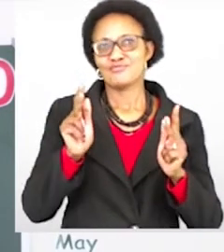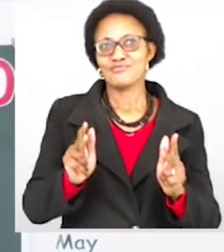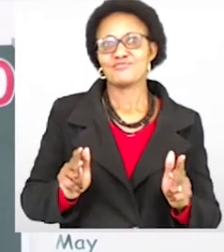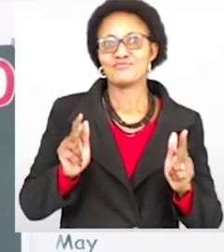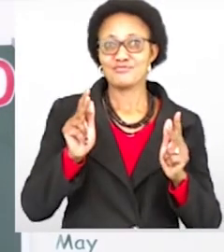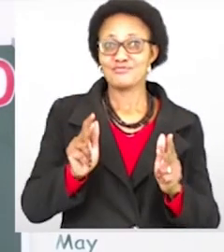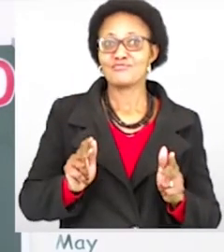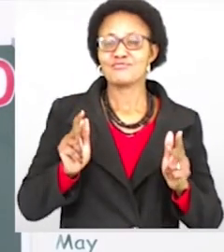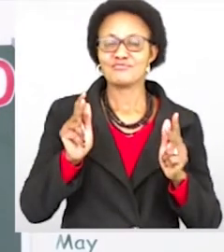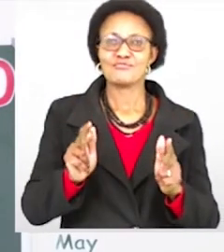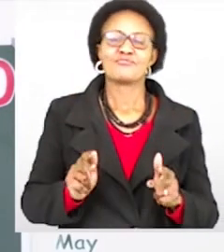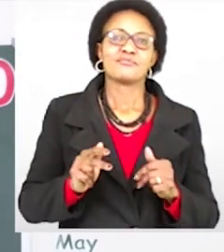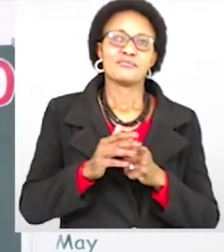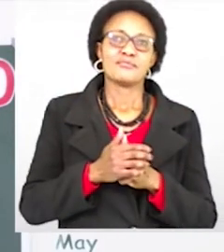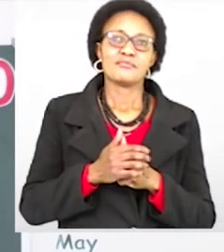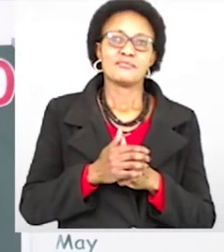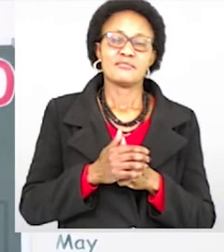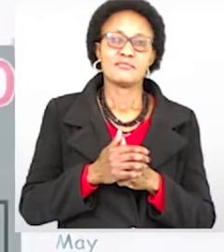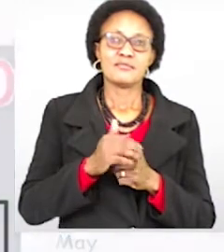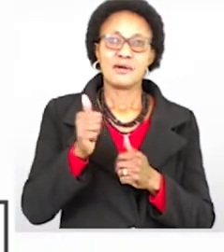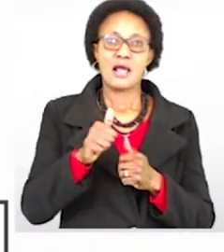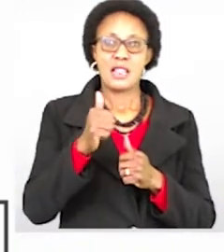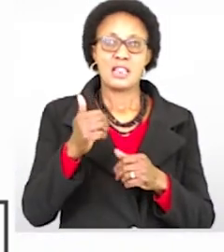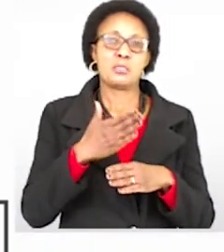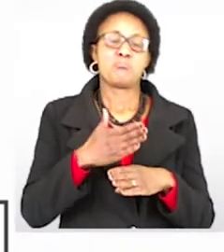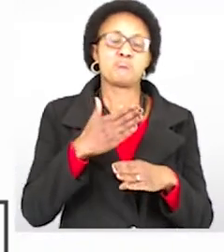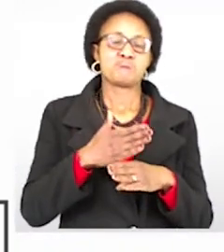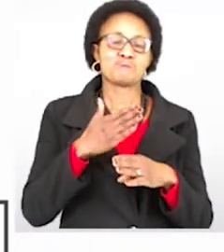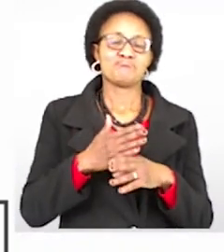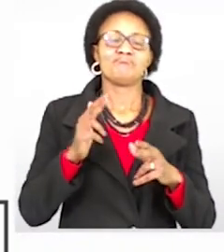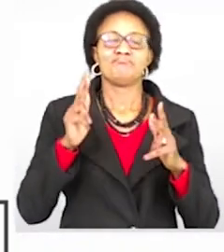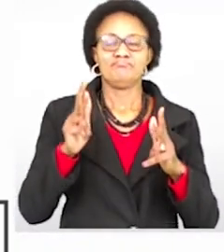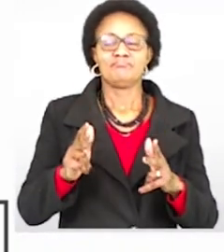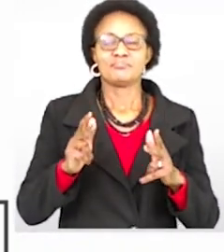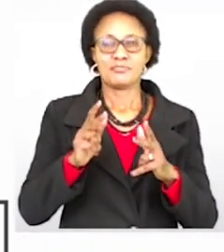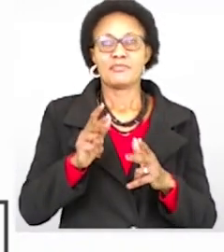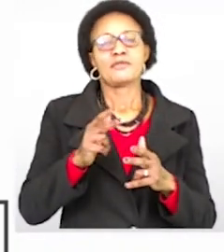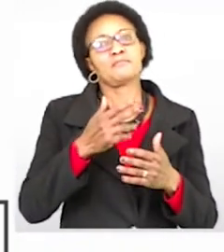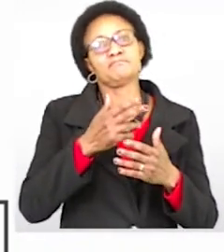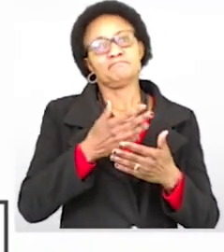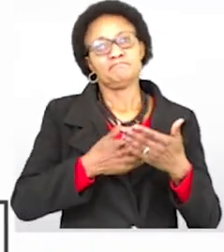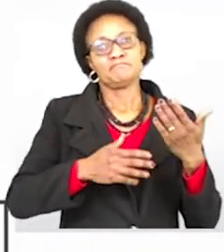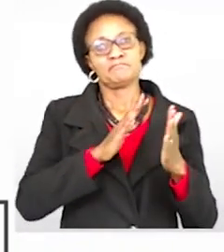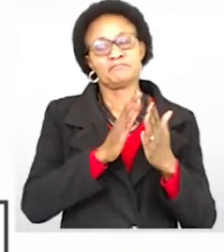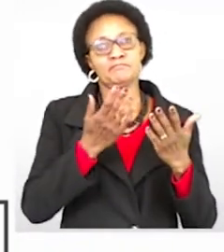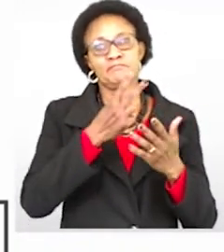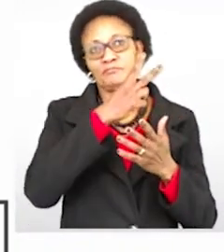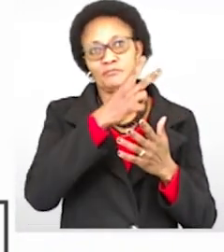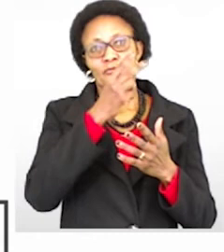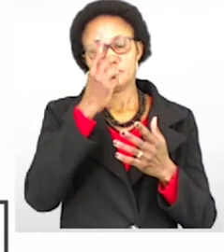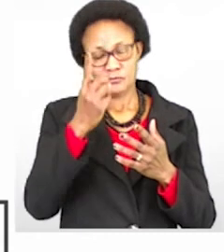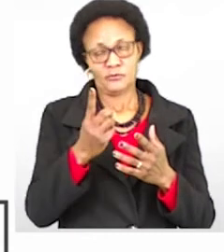train. That is our next exercise on page 21. You can see that we